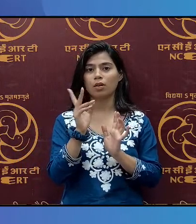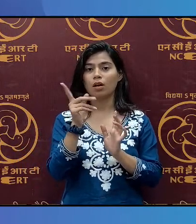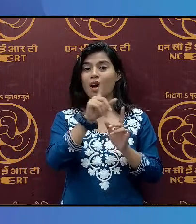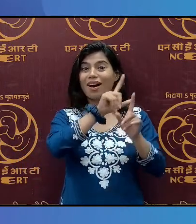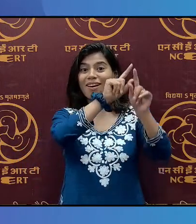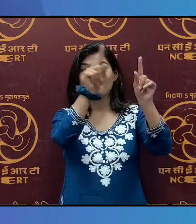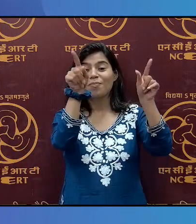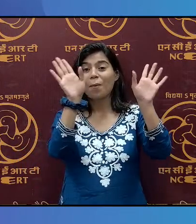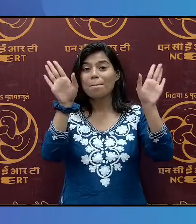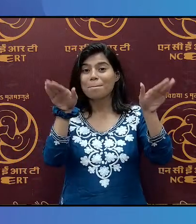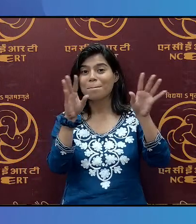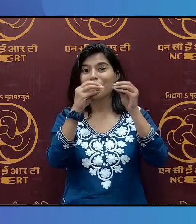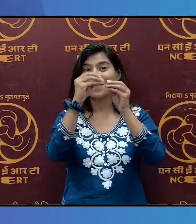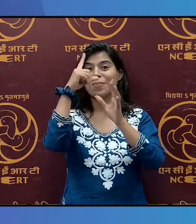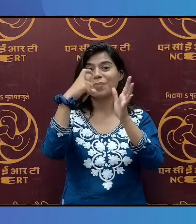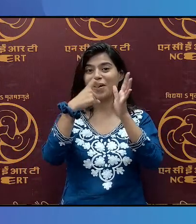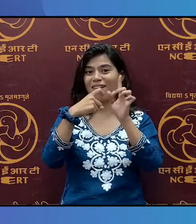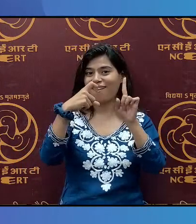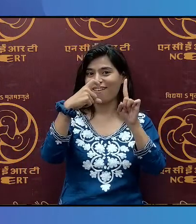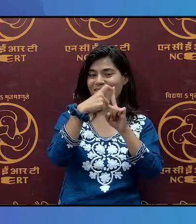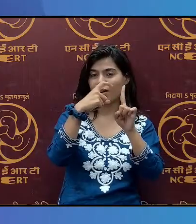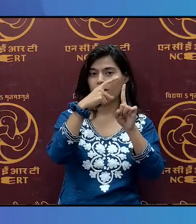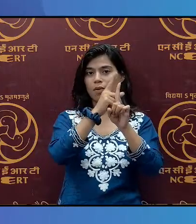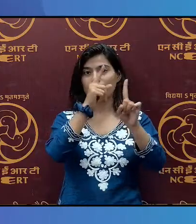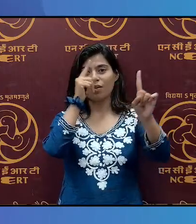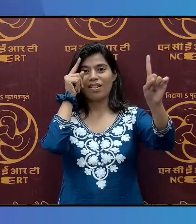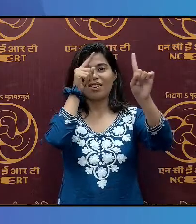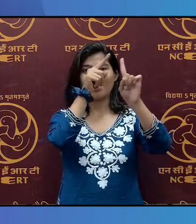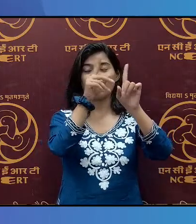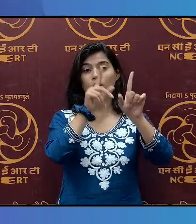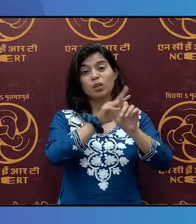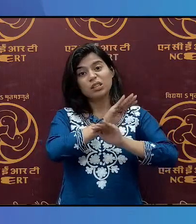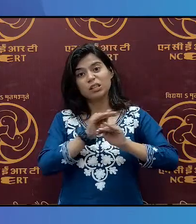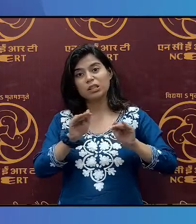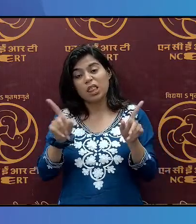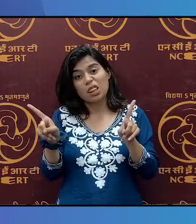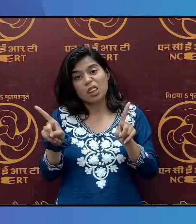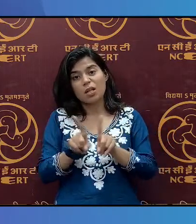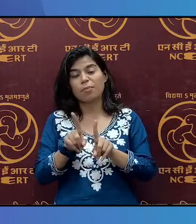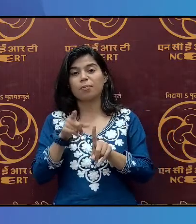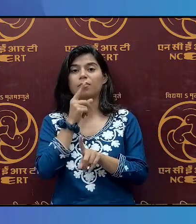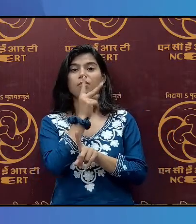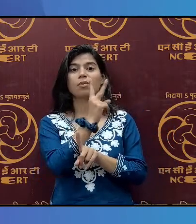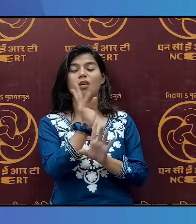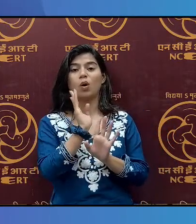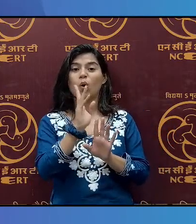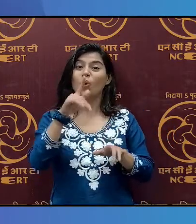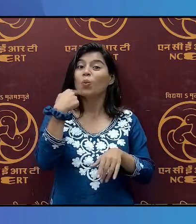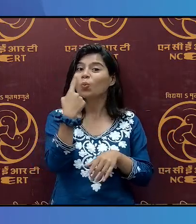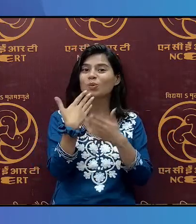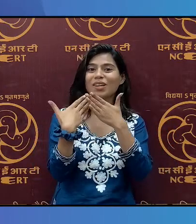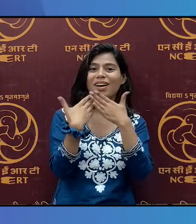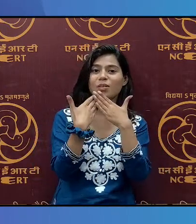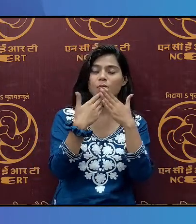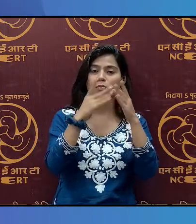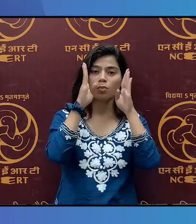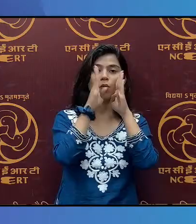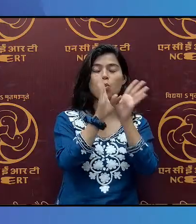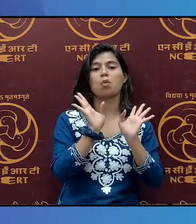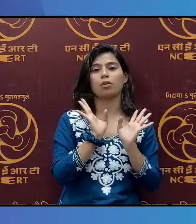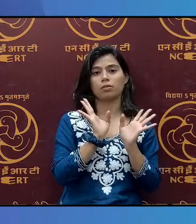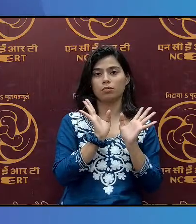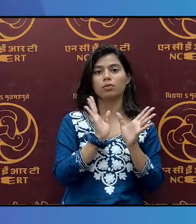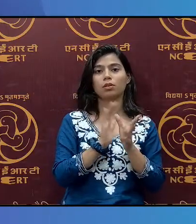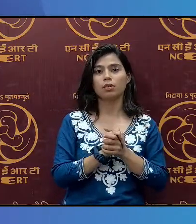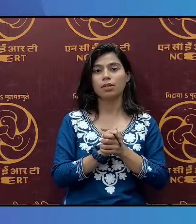bird." This should be the attitude of every child who studies now. And how to set